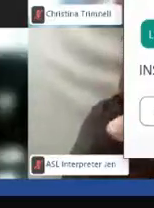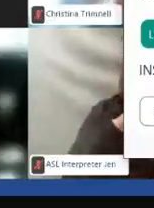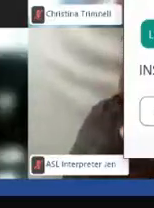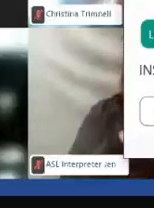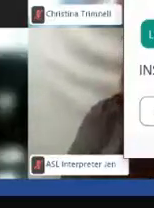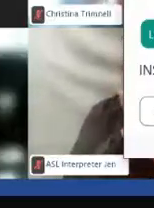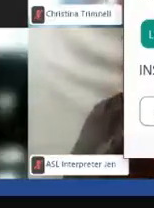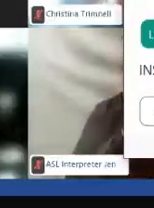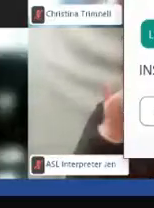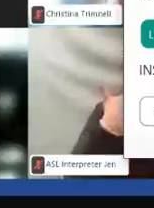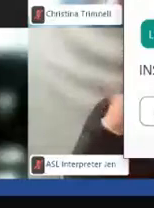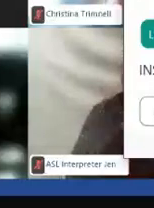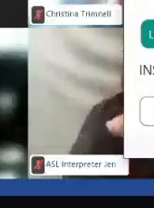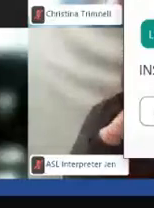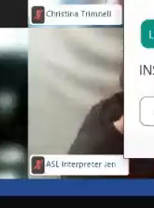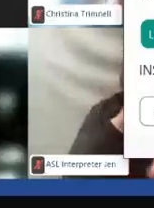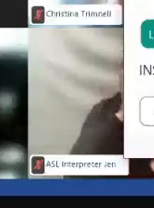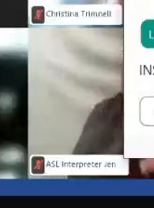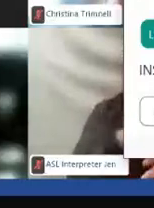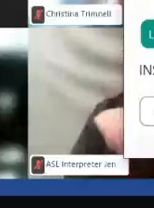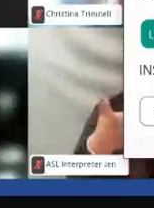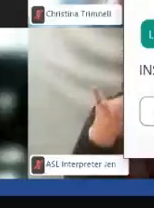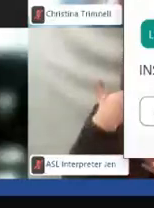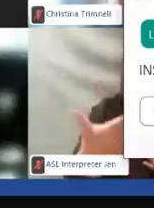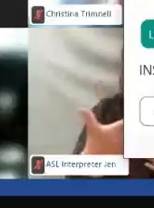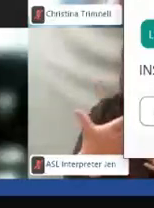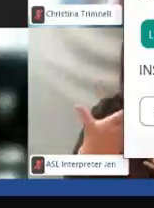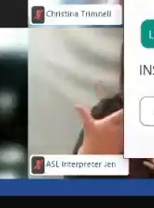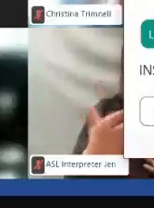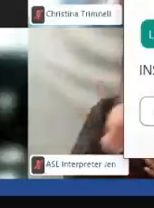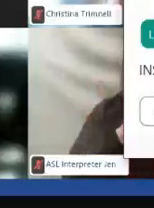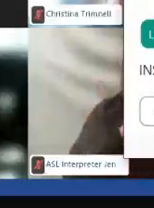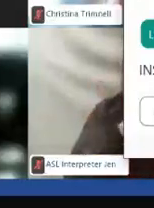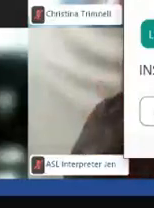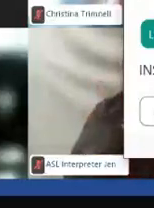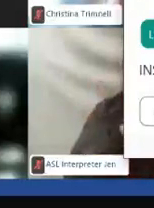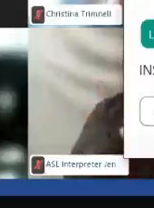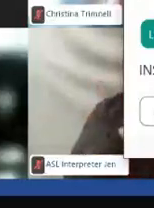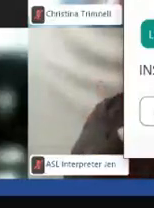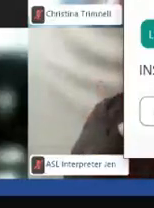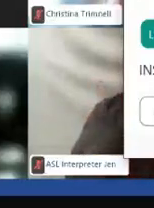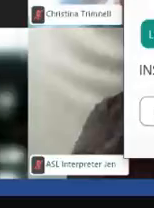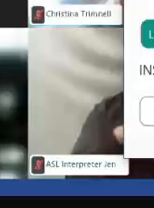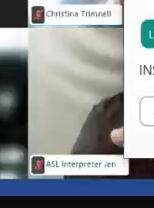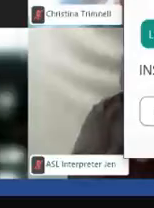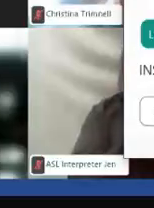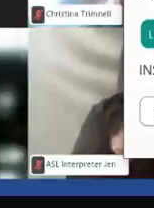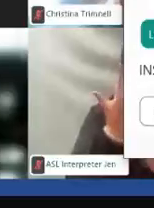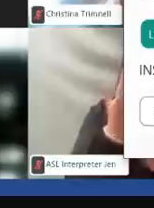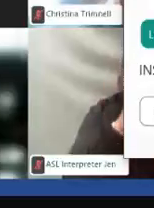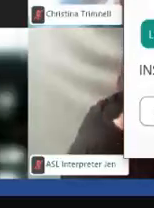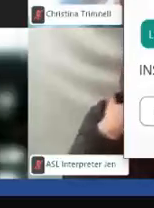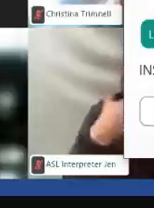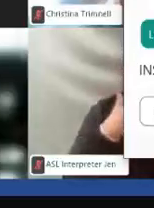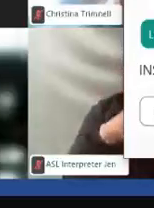through and come up with these 3, and it was hard because they were all good. So it was really challenging coming up with the 3, but I'm really